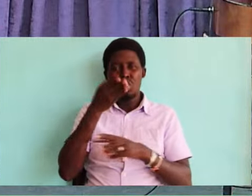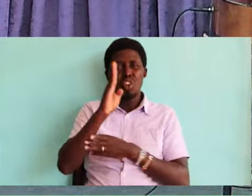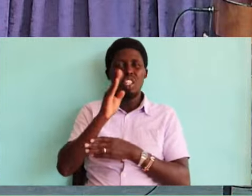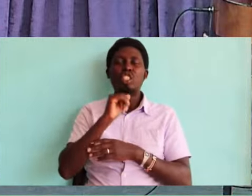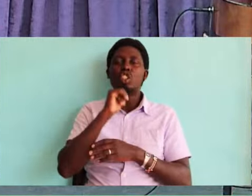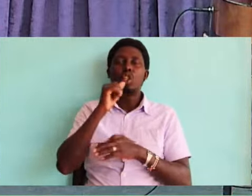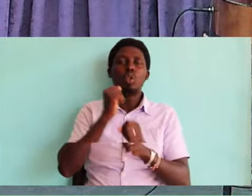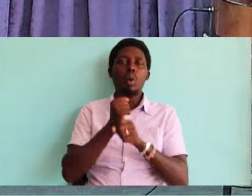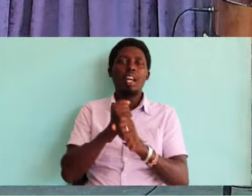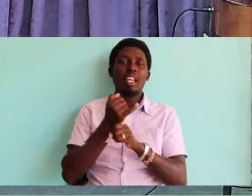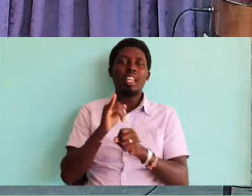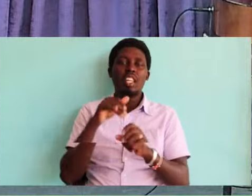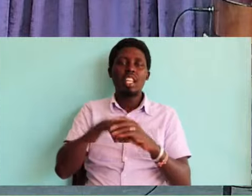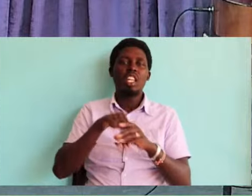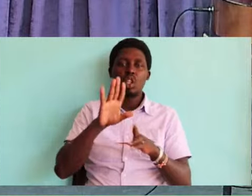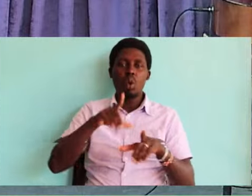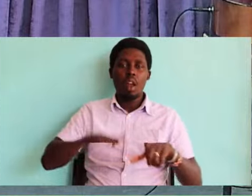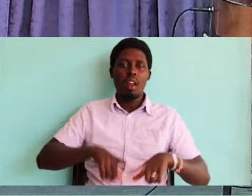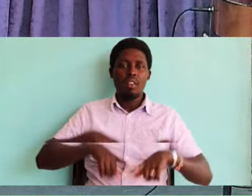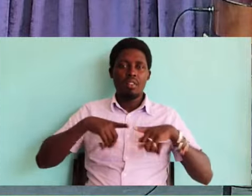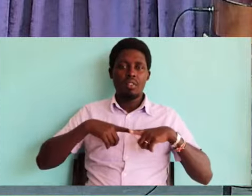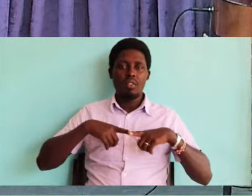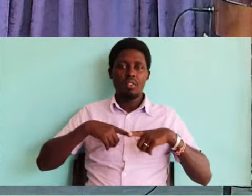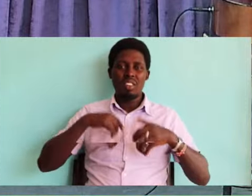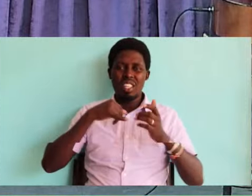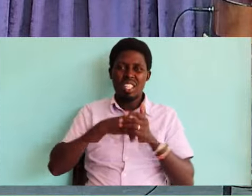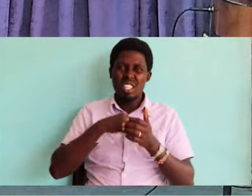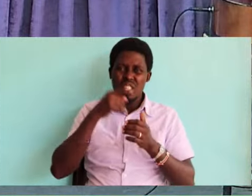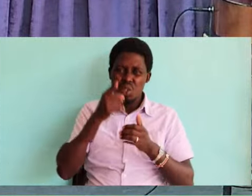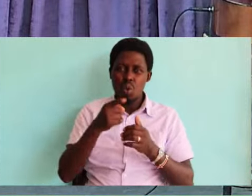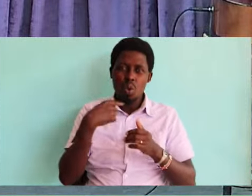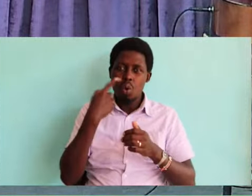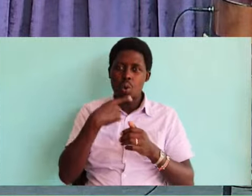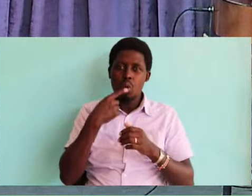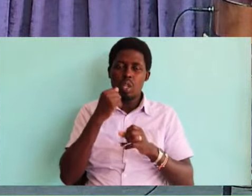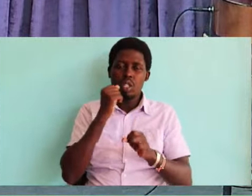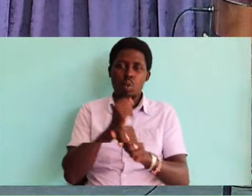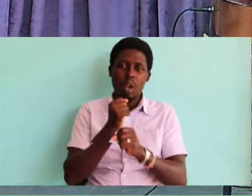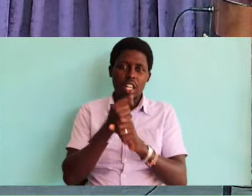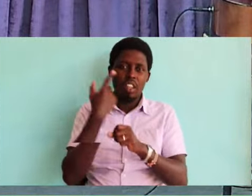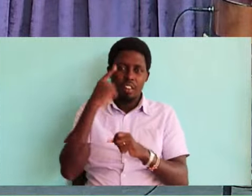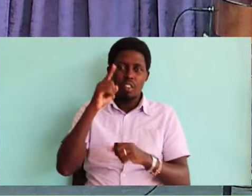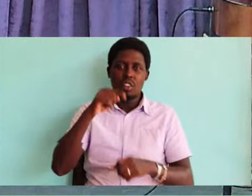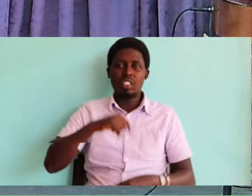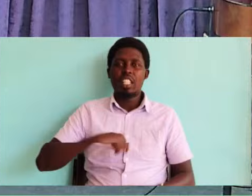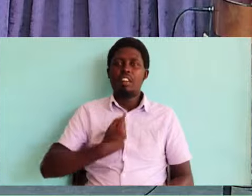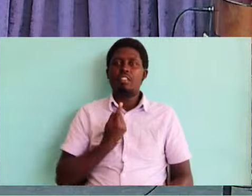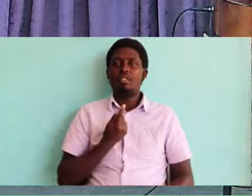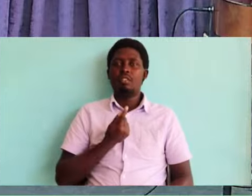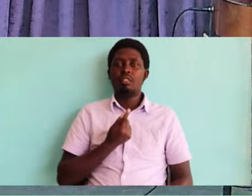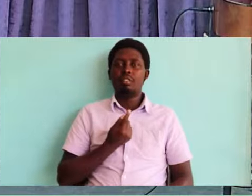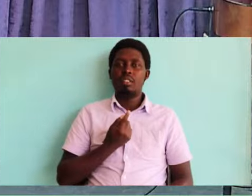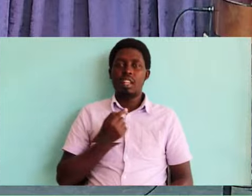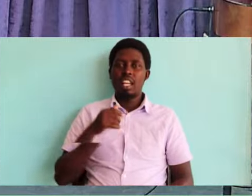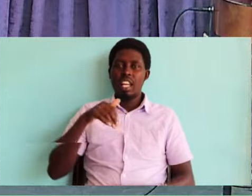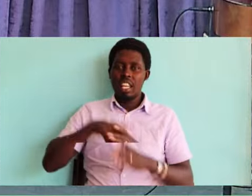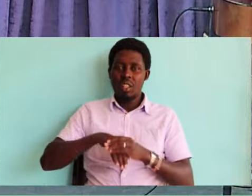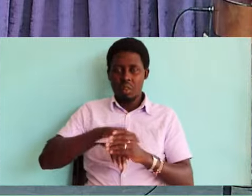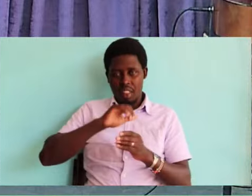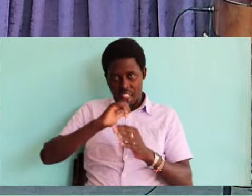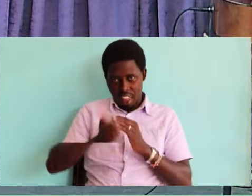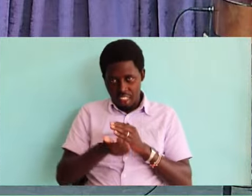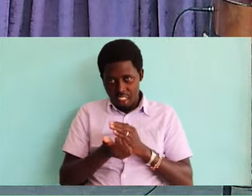life. It is you who is working for yourself. And at the end of the day,